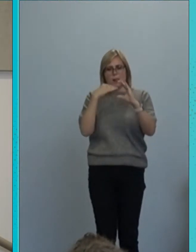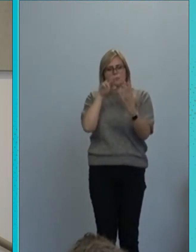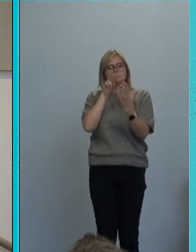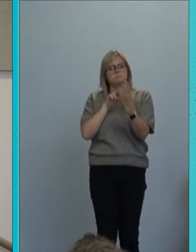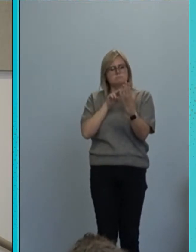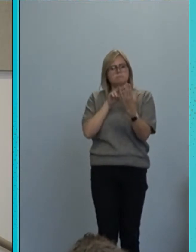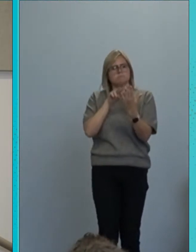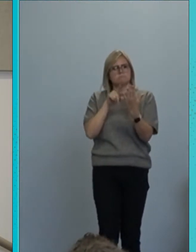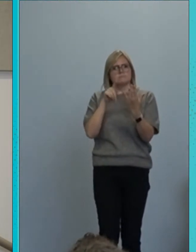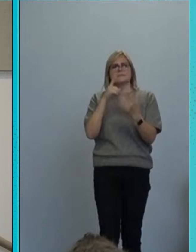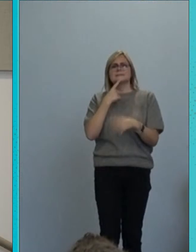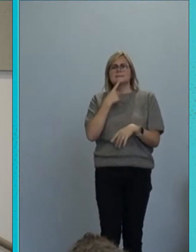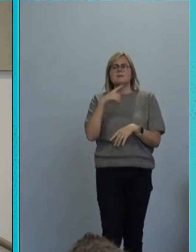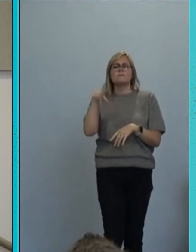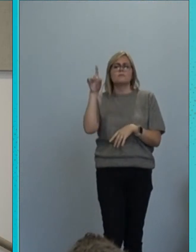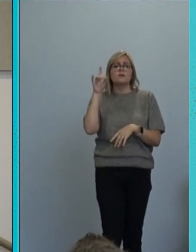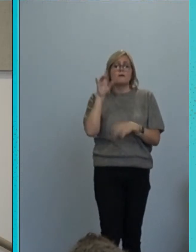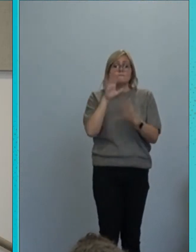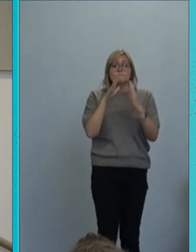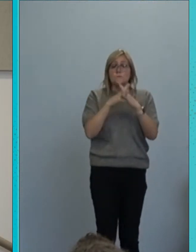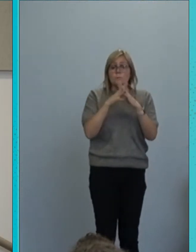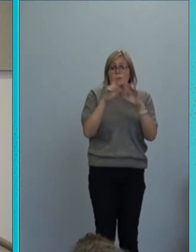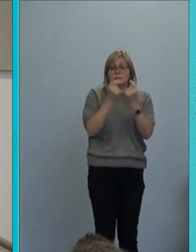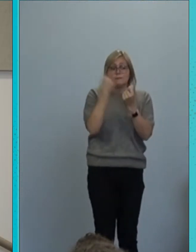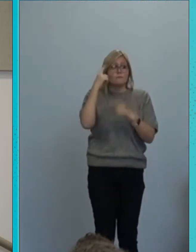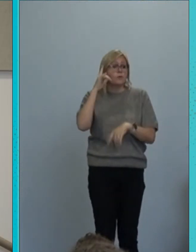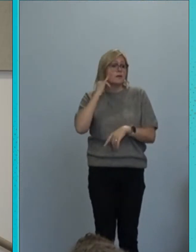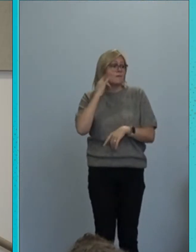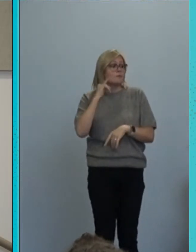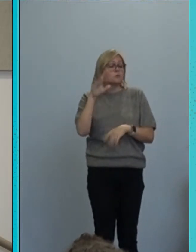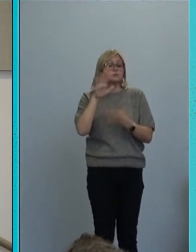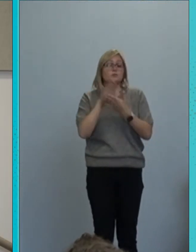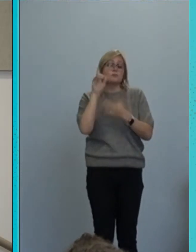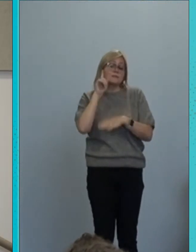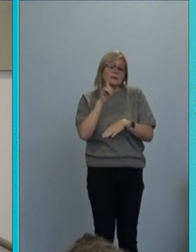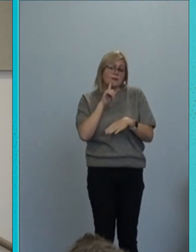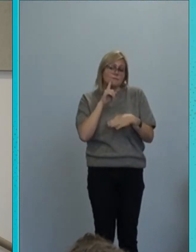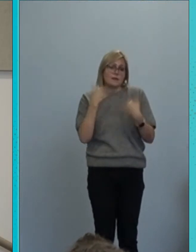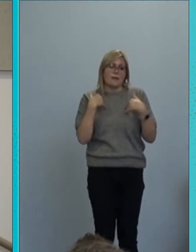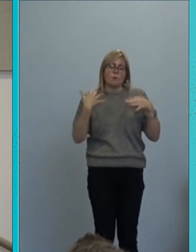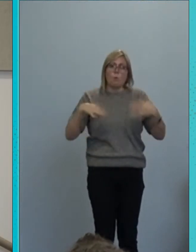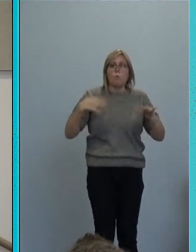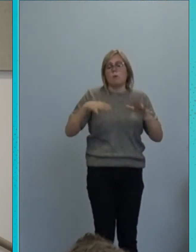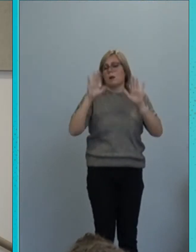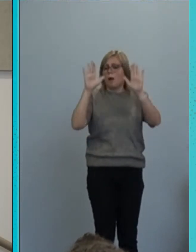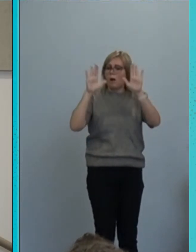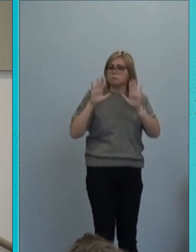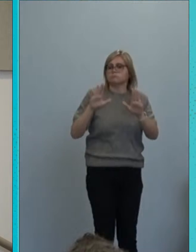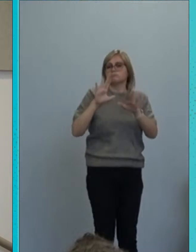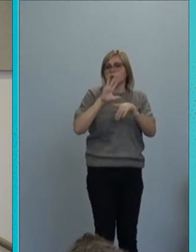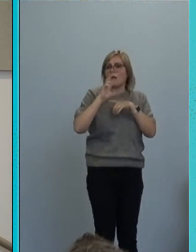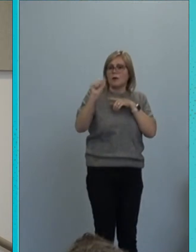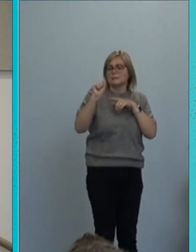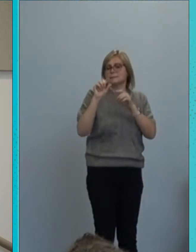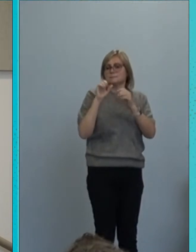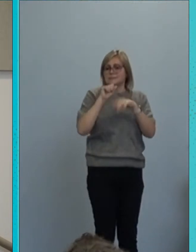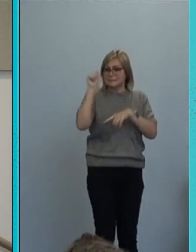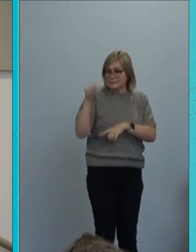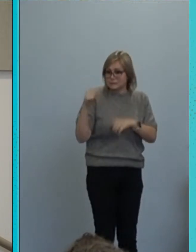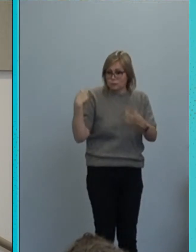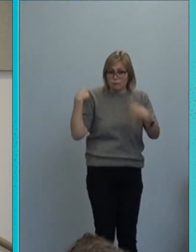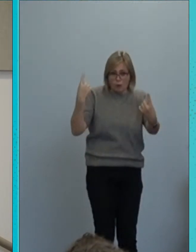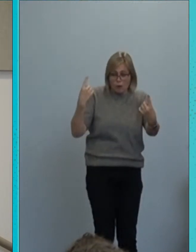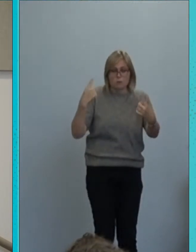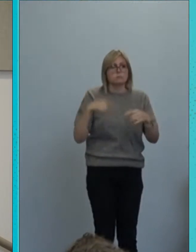at the California School for the Deaf in Riverside was having an historic season. After years